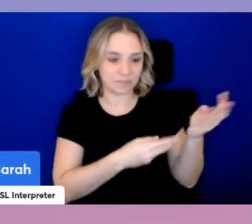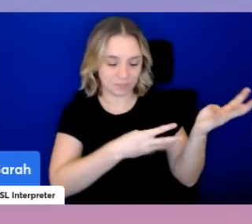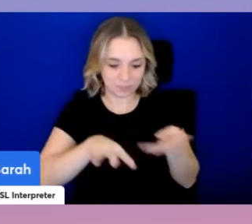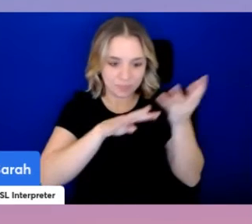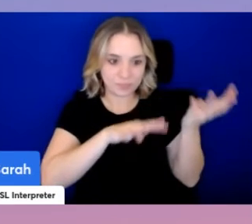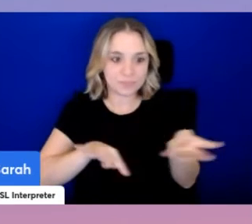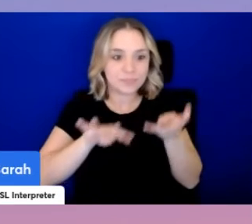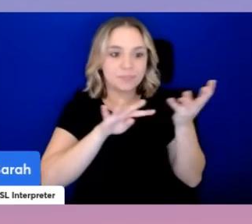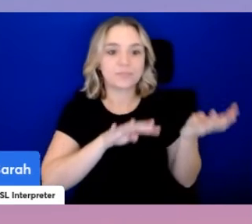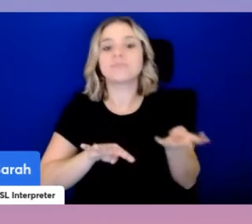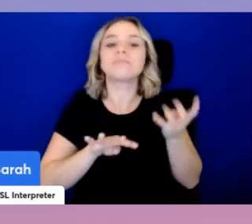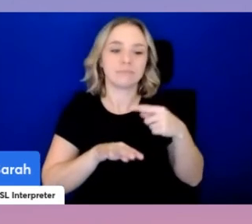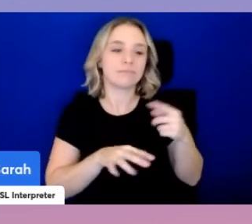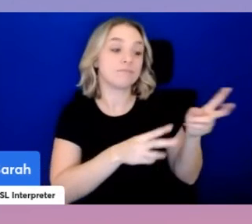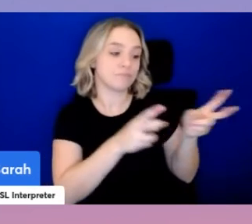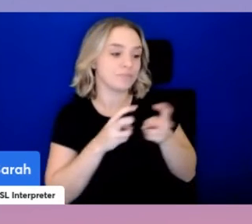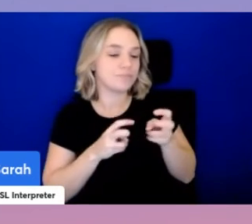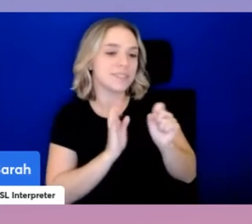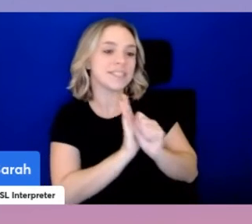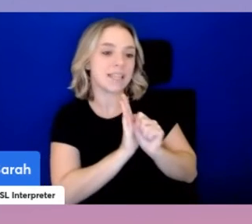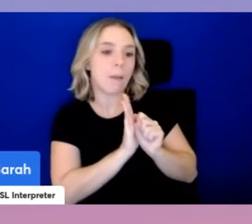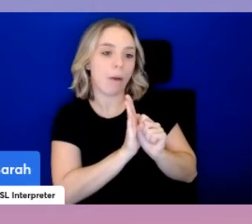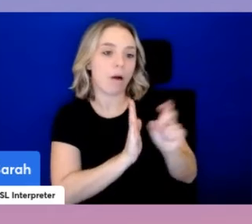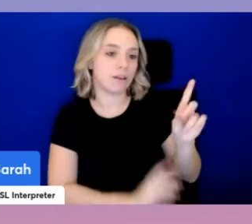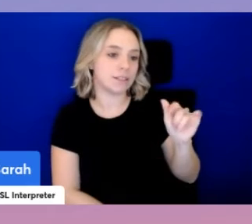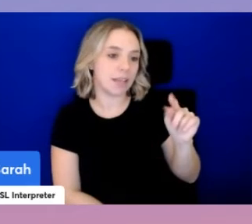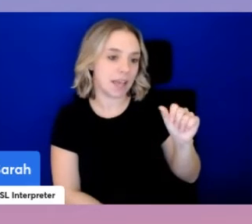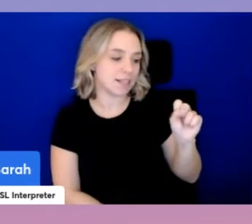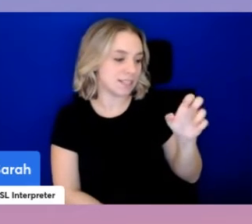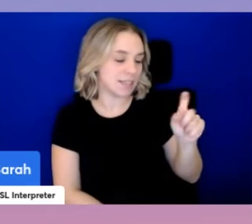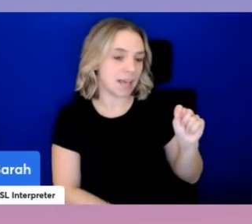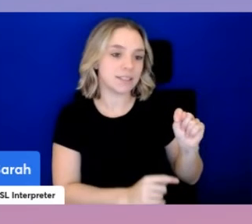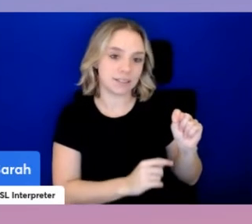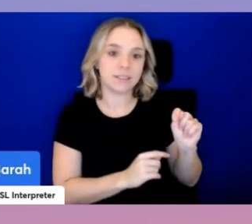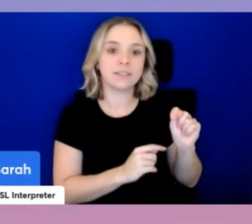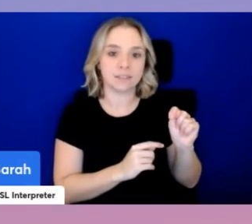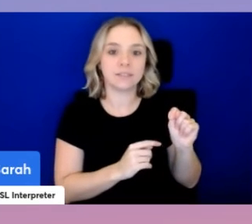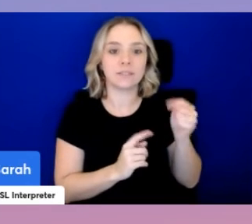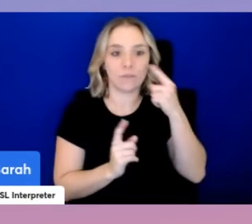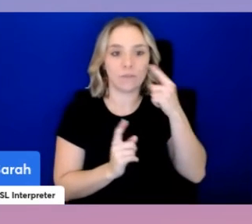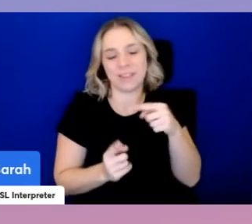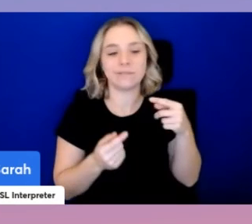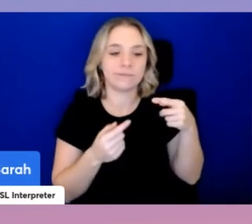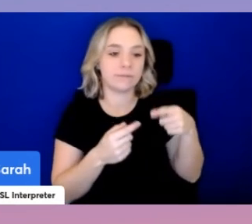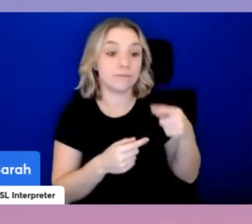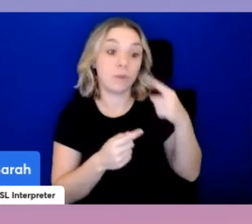the sample data sets that Databricks has about, in this case, songs.